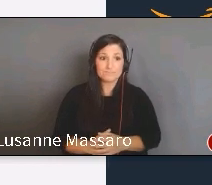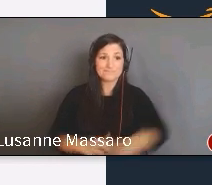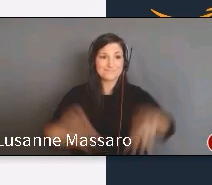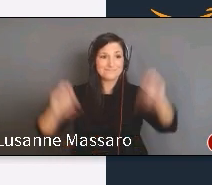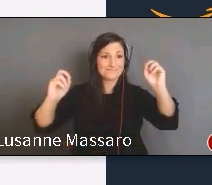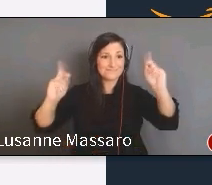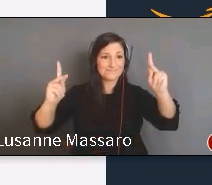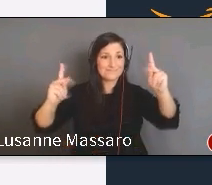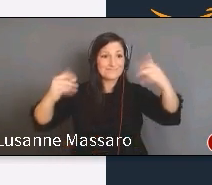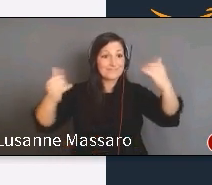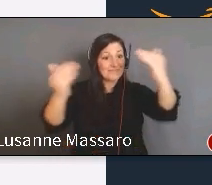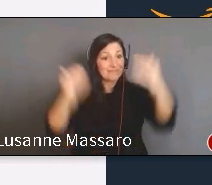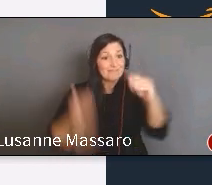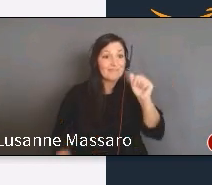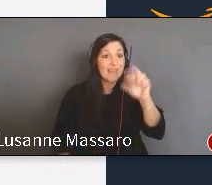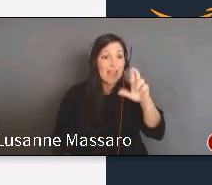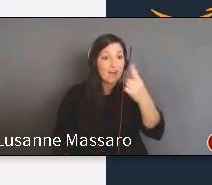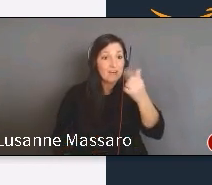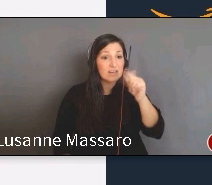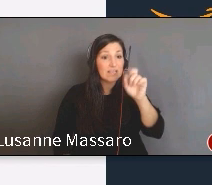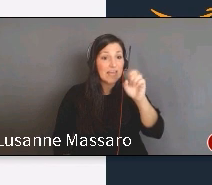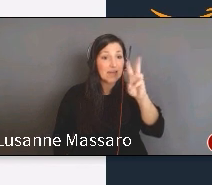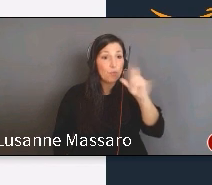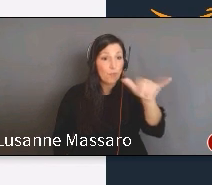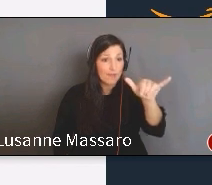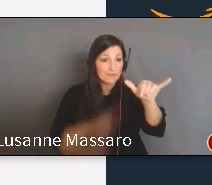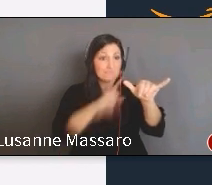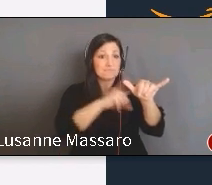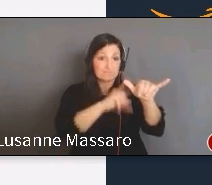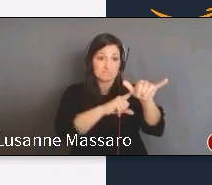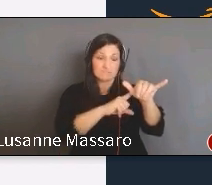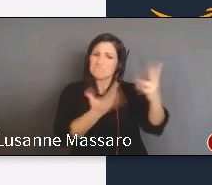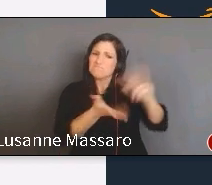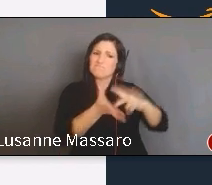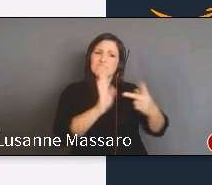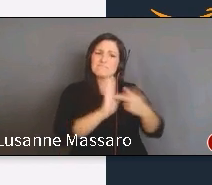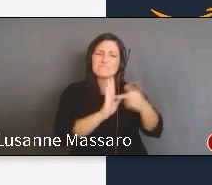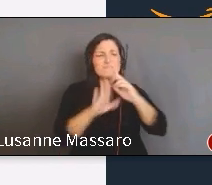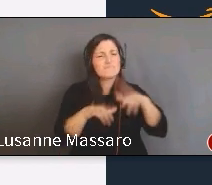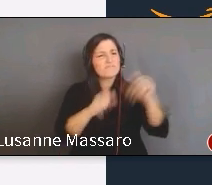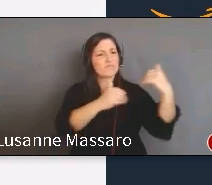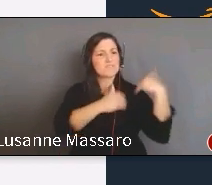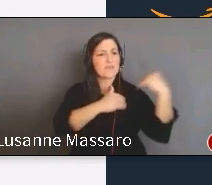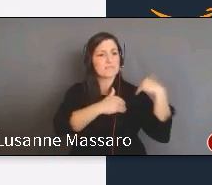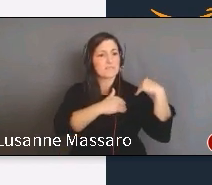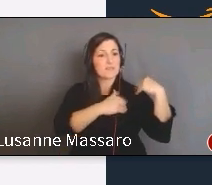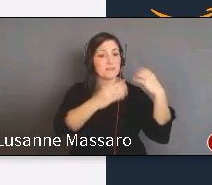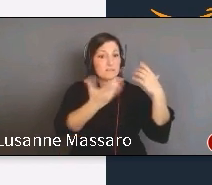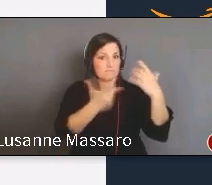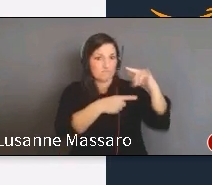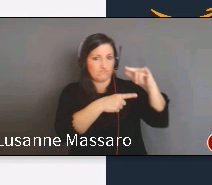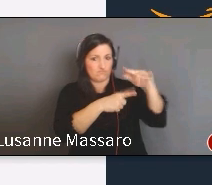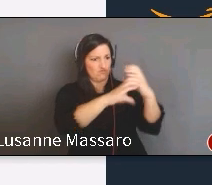we have Air Gateway. So, as an Air Gateway team member, you will be responsible for loading and unloading packages from